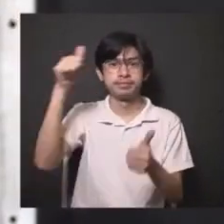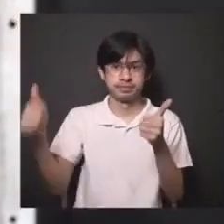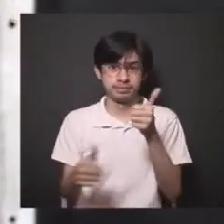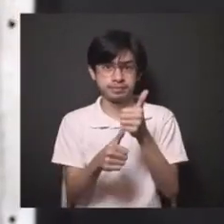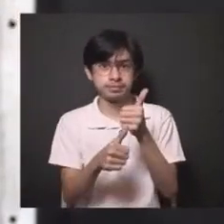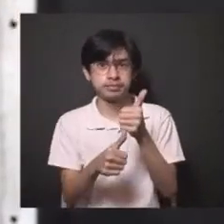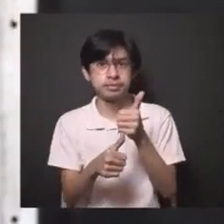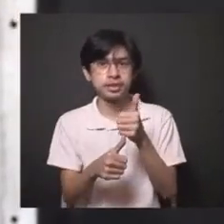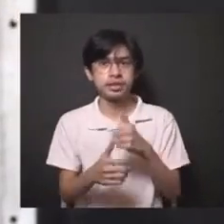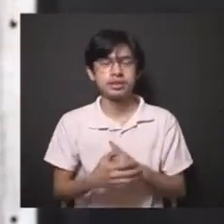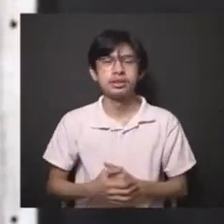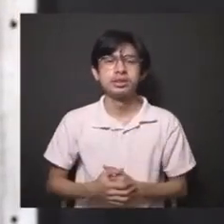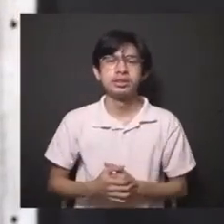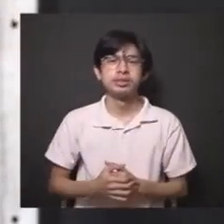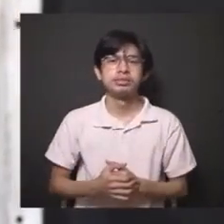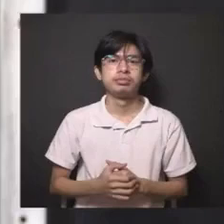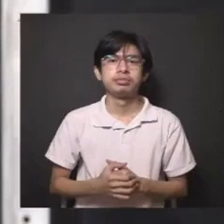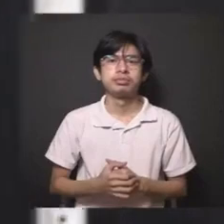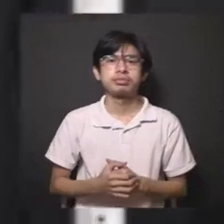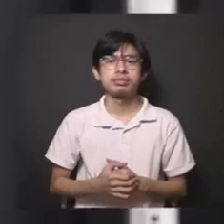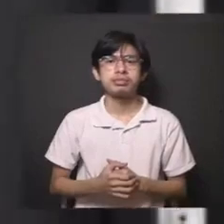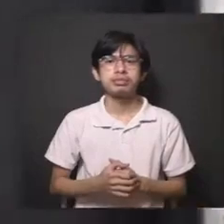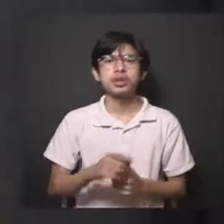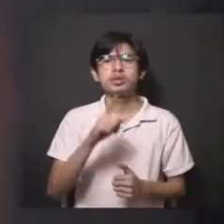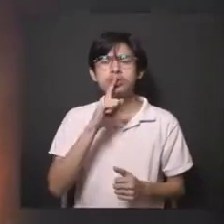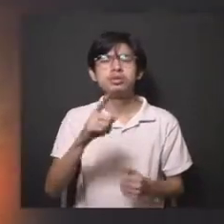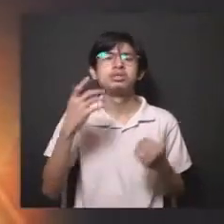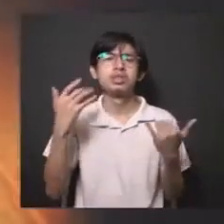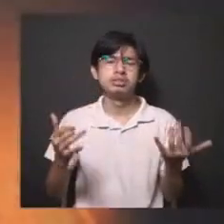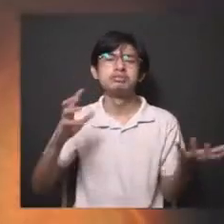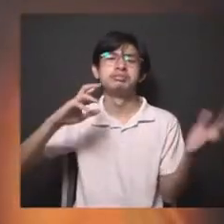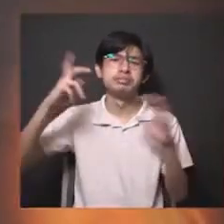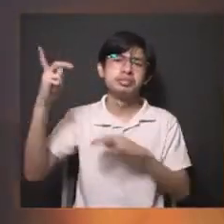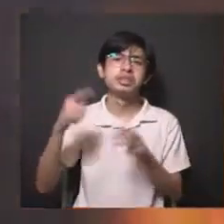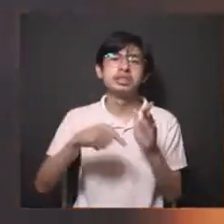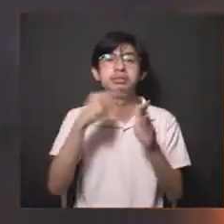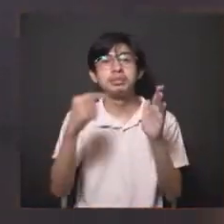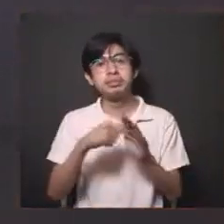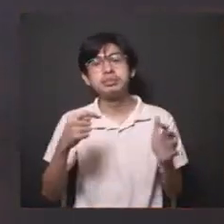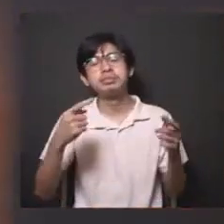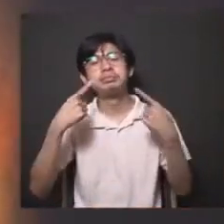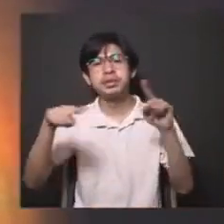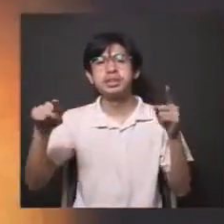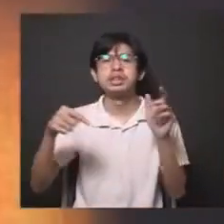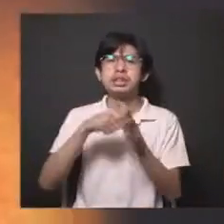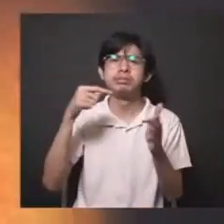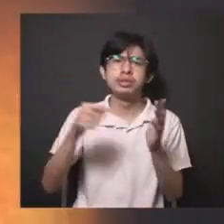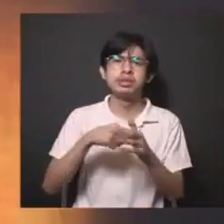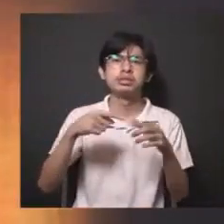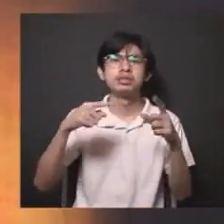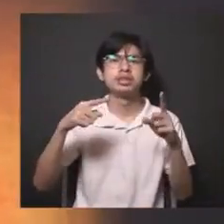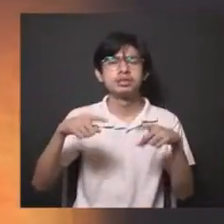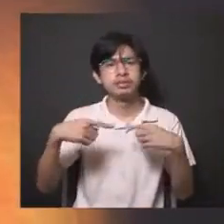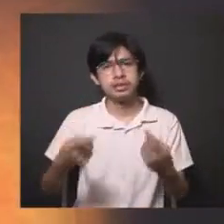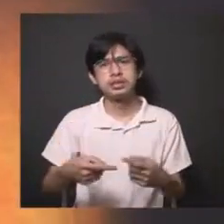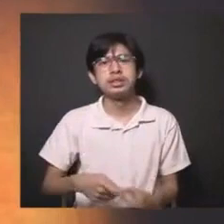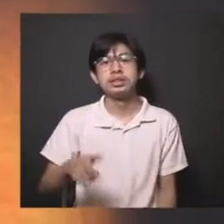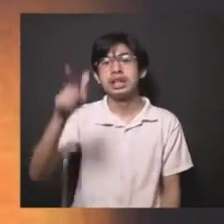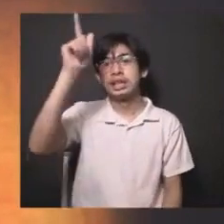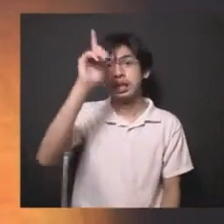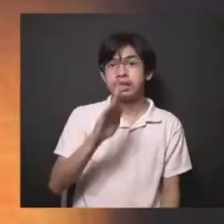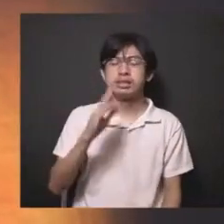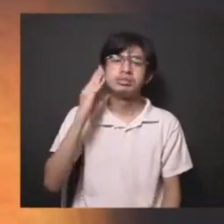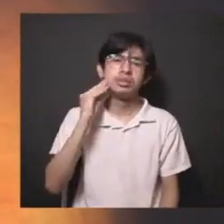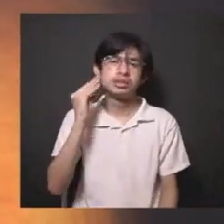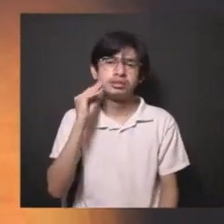Bilog ang mundo. Sometimes you're up, sometimes you're down. You'll never know when God will allow you to experience burnout